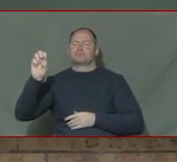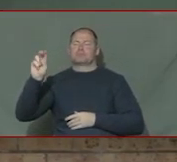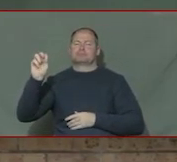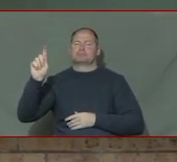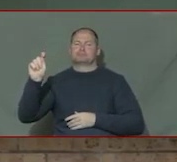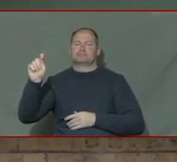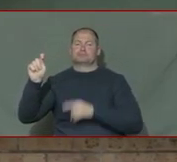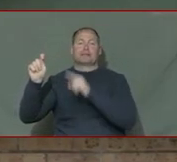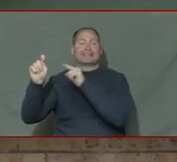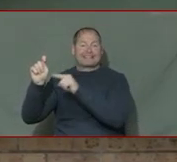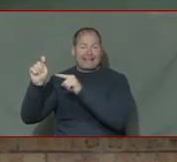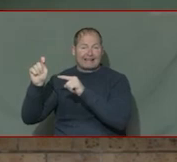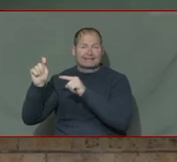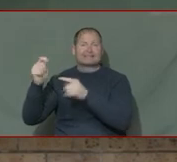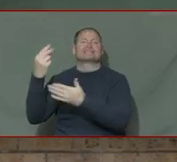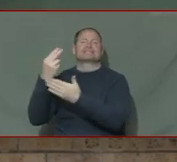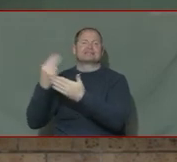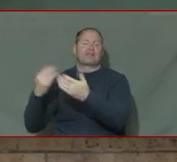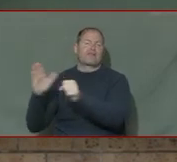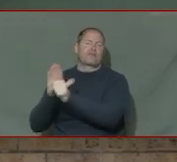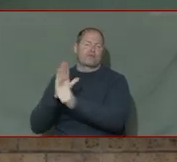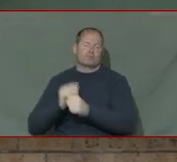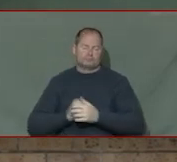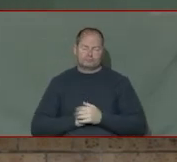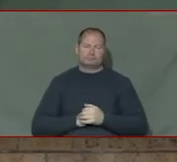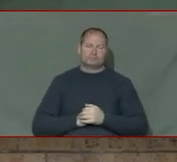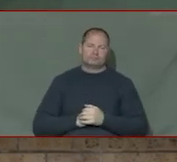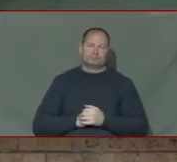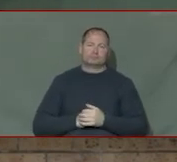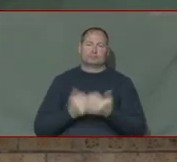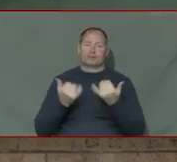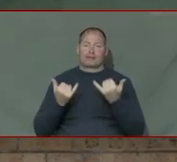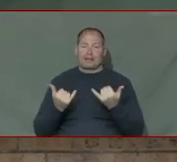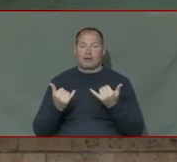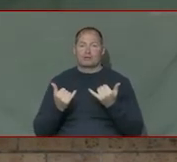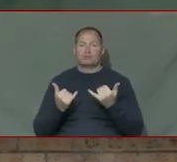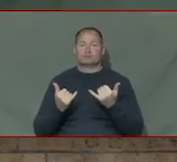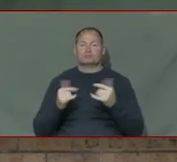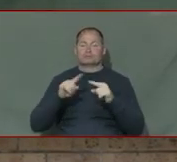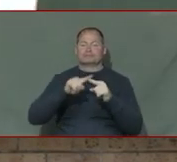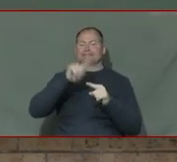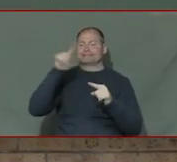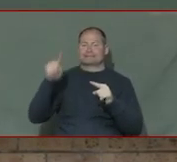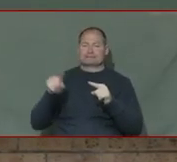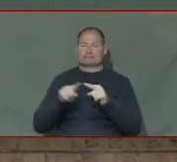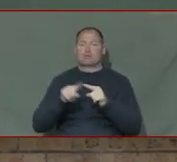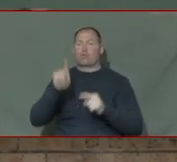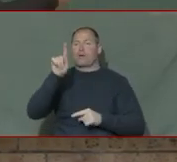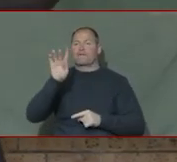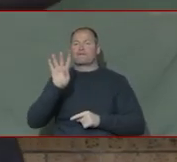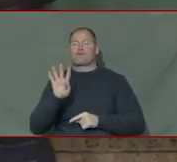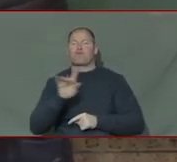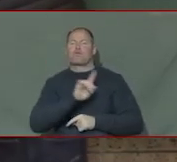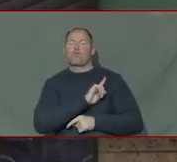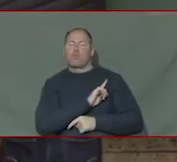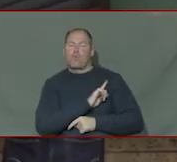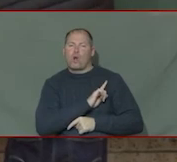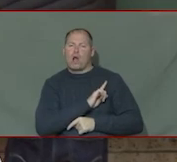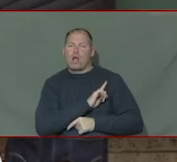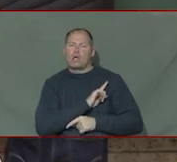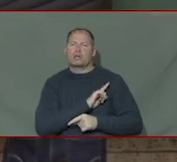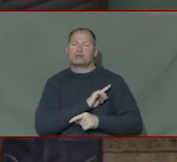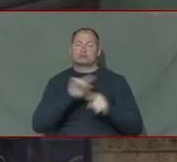formula. A quarter pi r squared, a quarter of a circle. Why is it a quarter of the circle? A circle, the